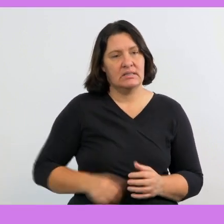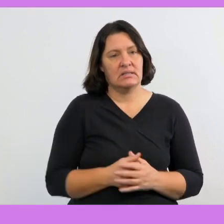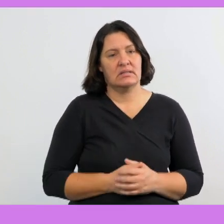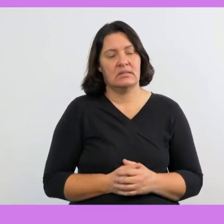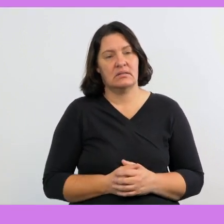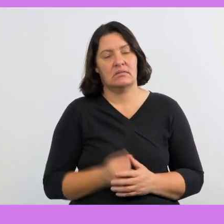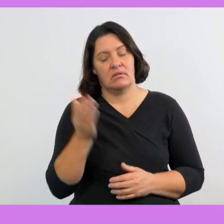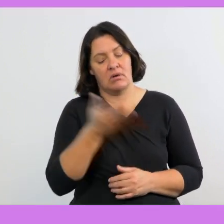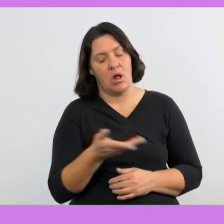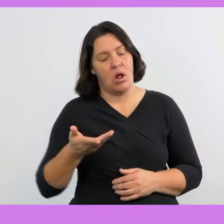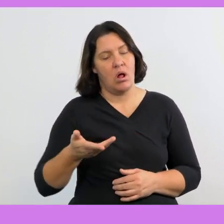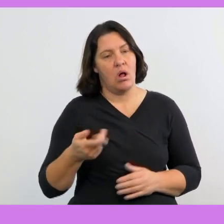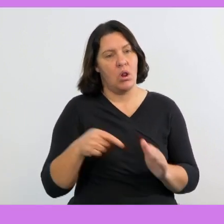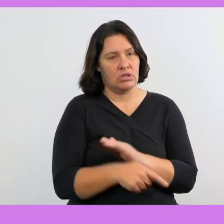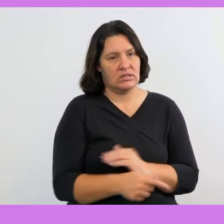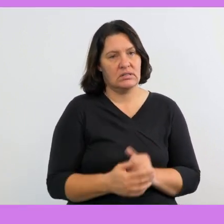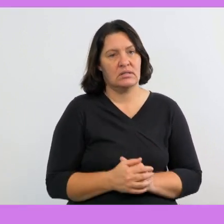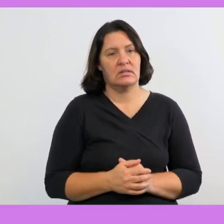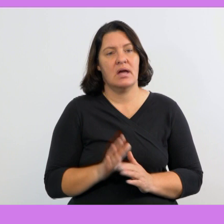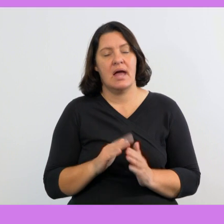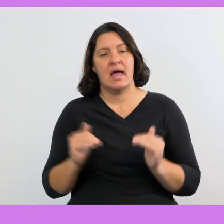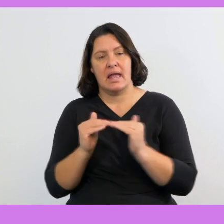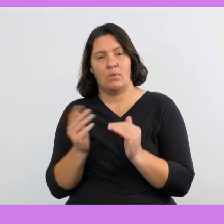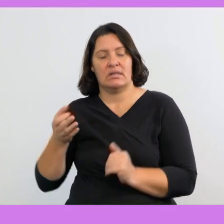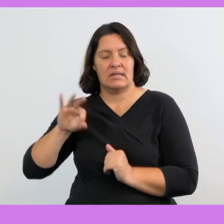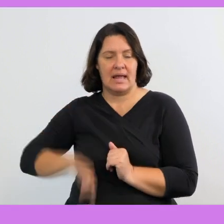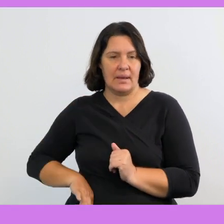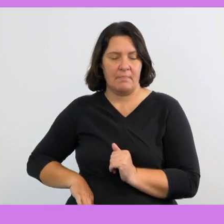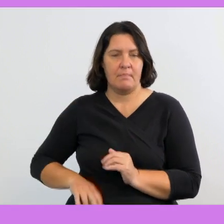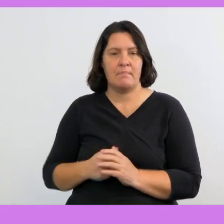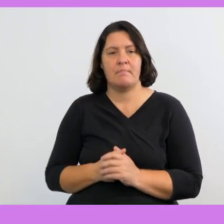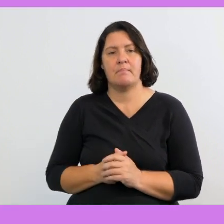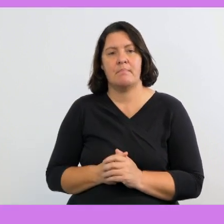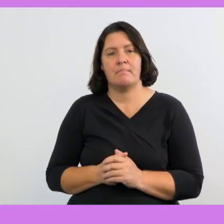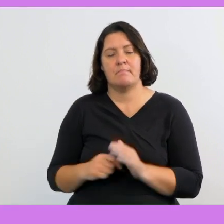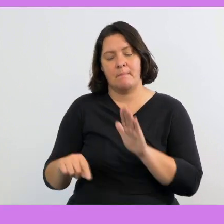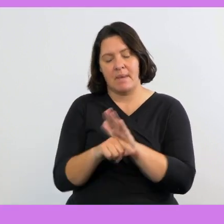profit or loss equals your income